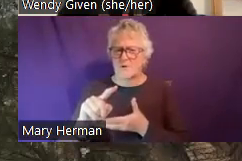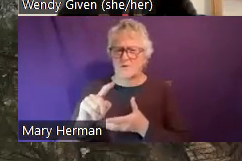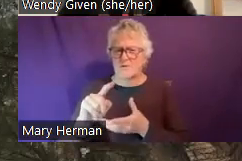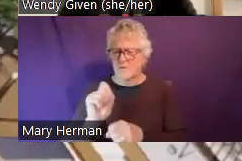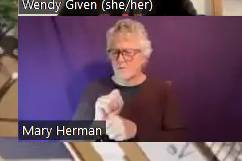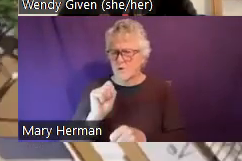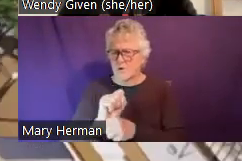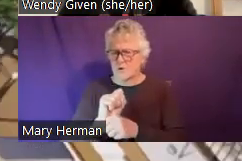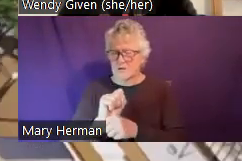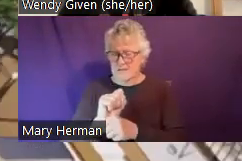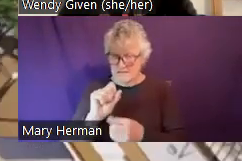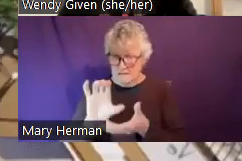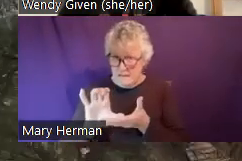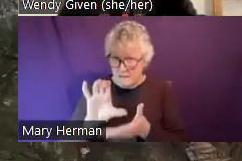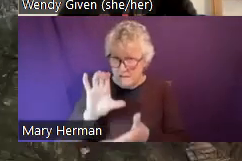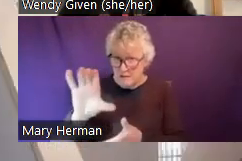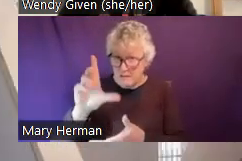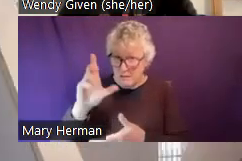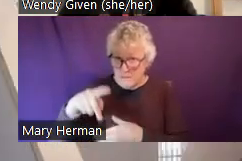that? Yeah.